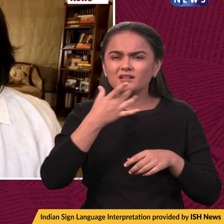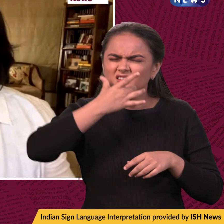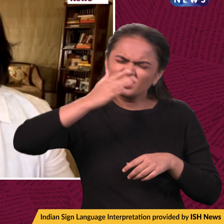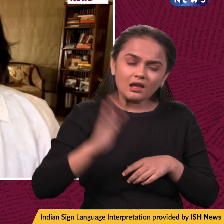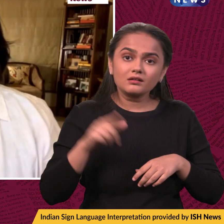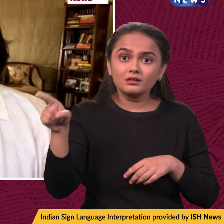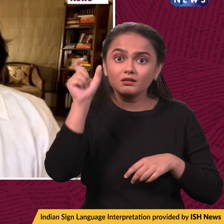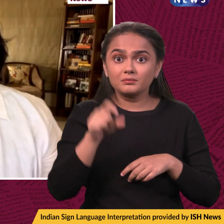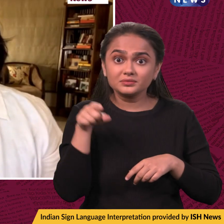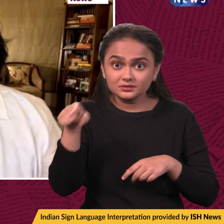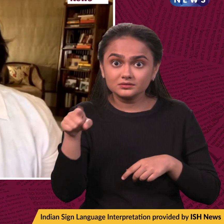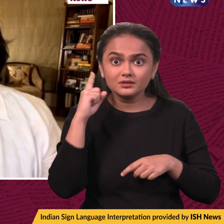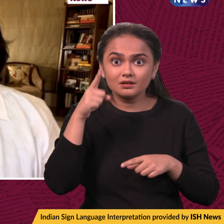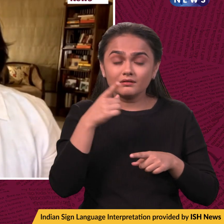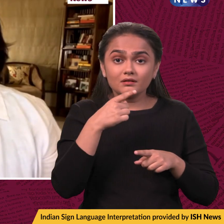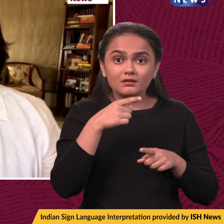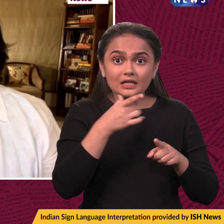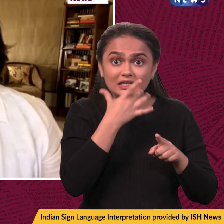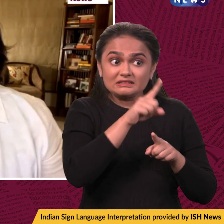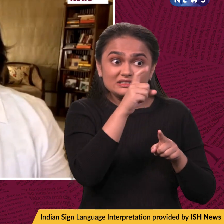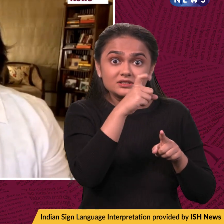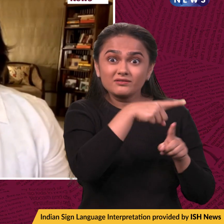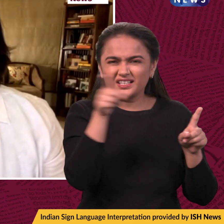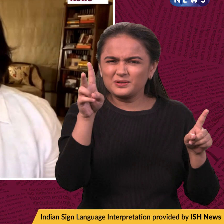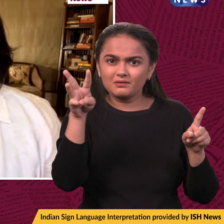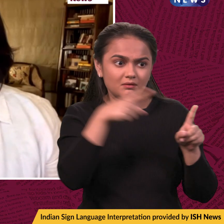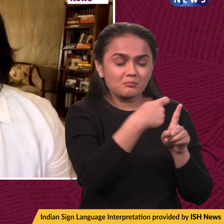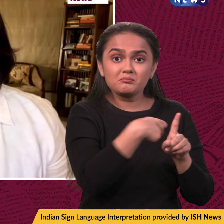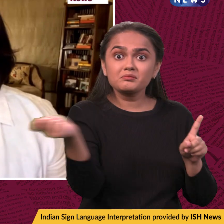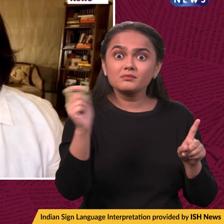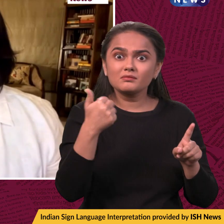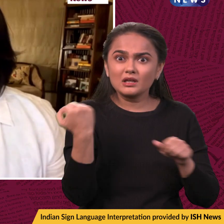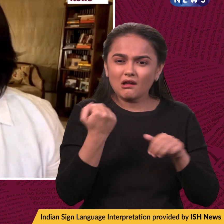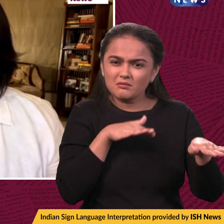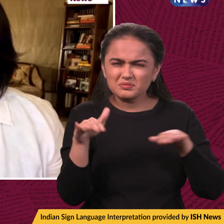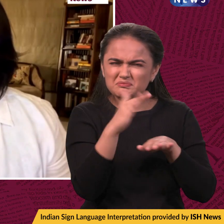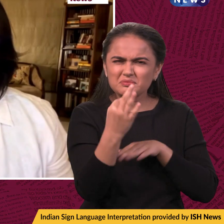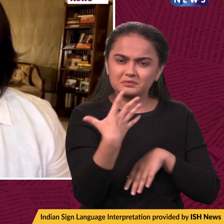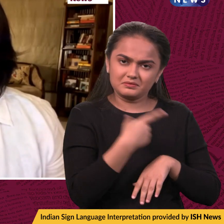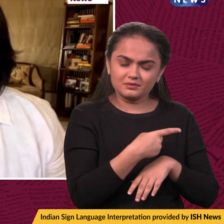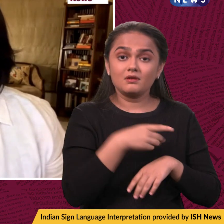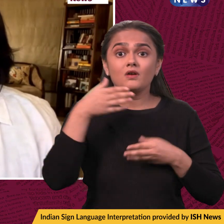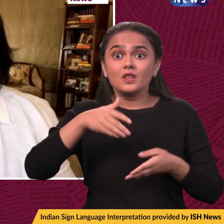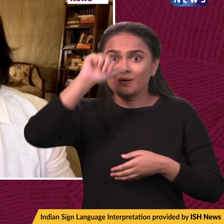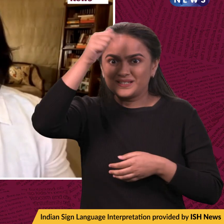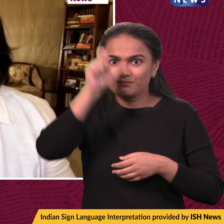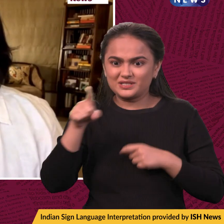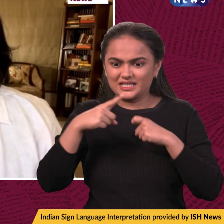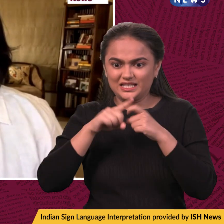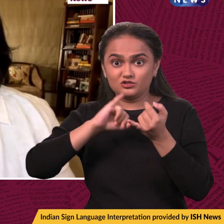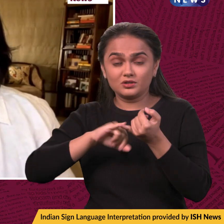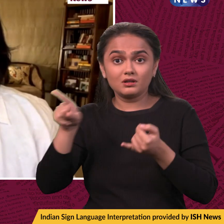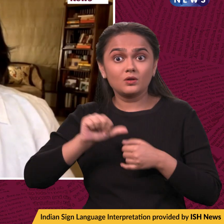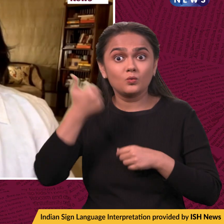driver to compete in Formula One at the age of 17. Indian shuttler Kashi Vishwanath won the